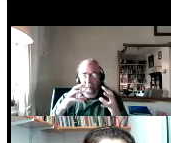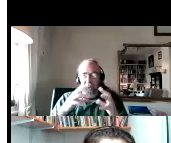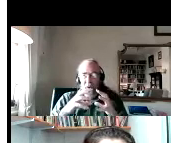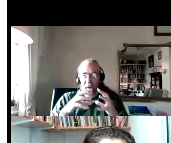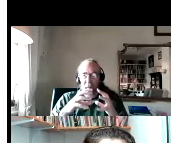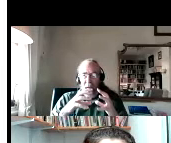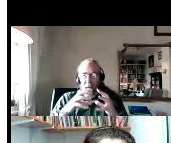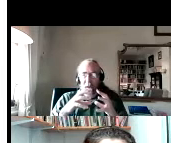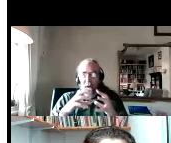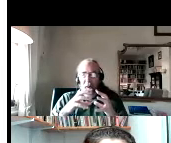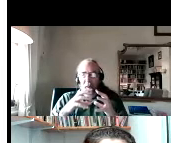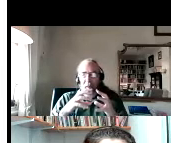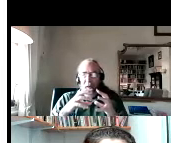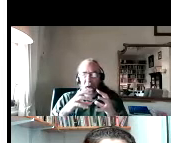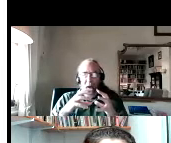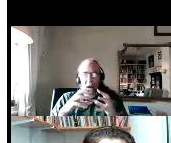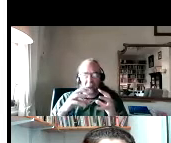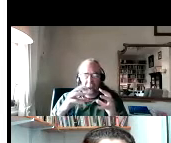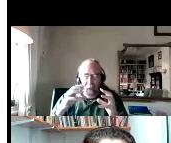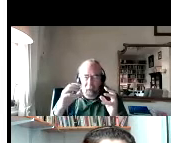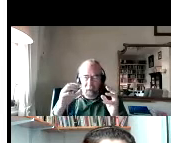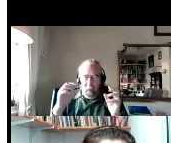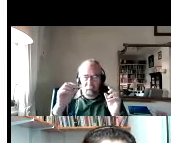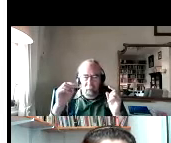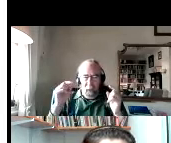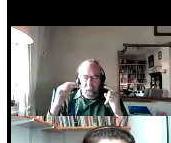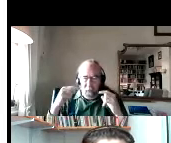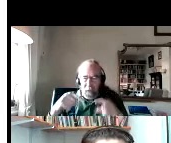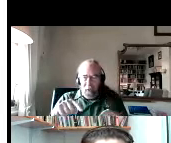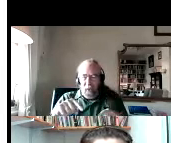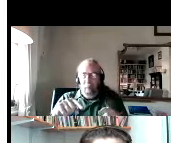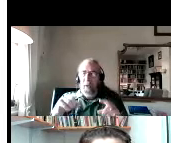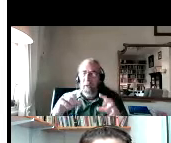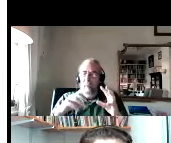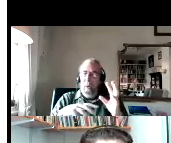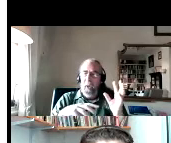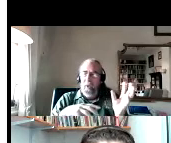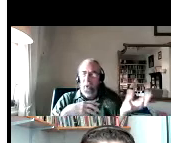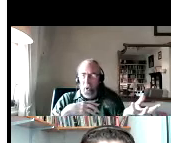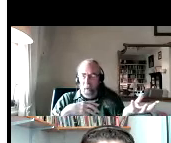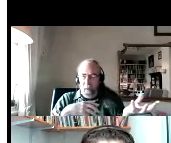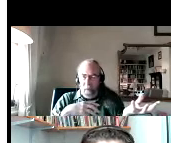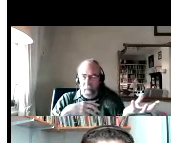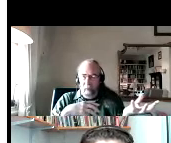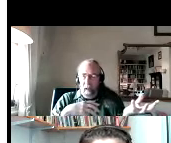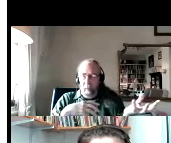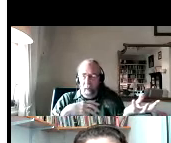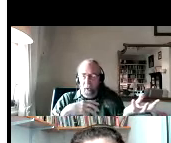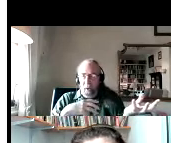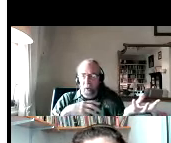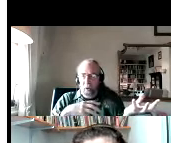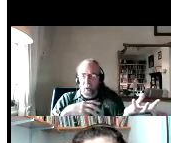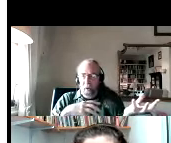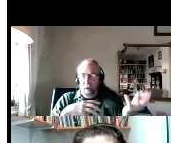seemed a mystery to me. So I then began to investigate, because they both had stories about